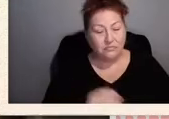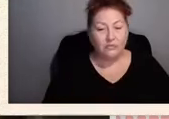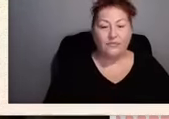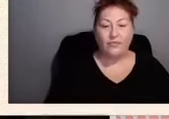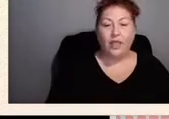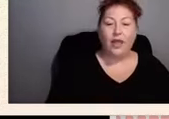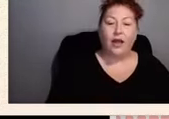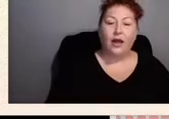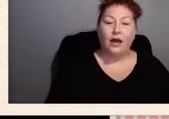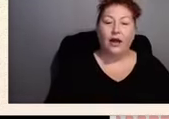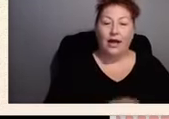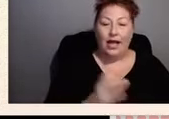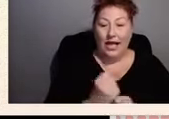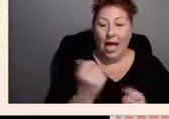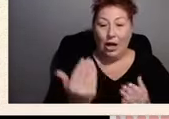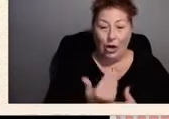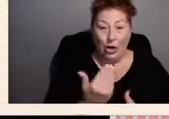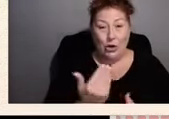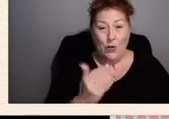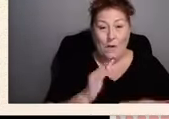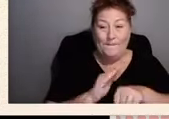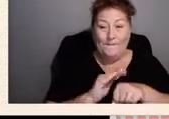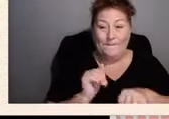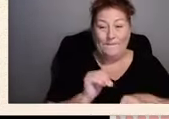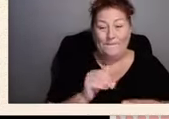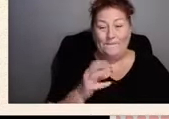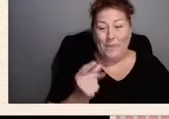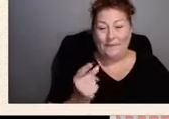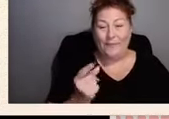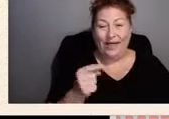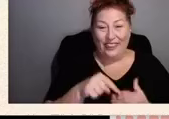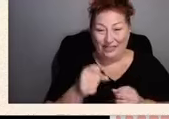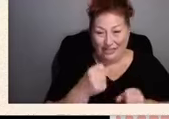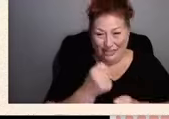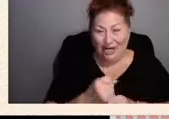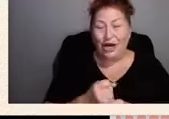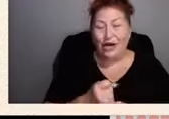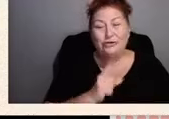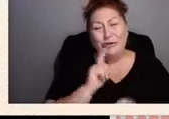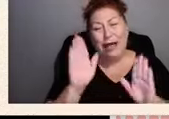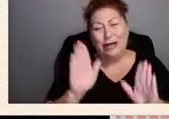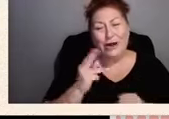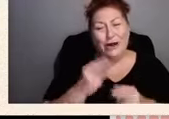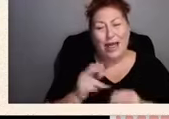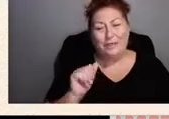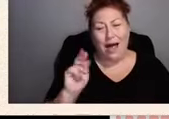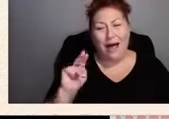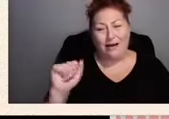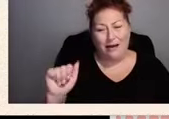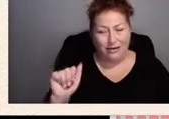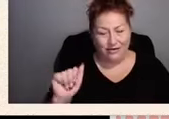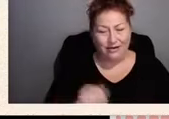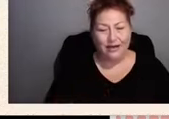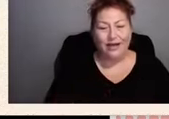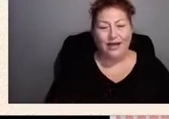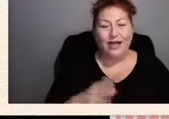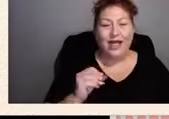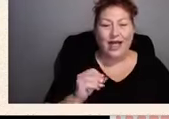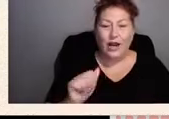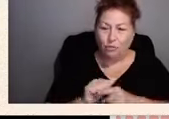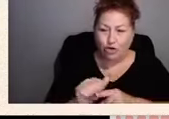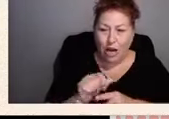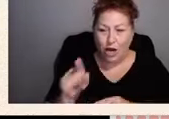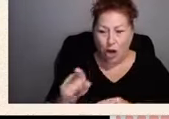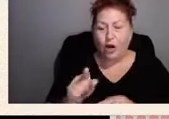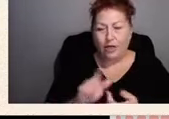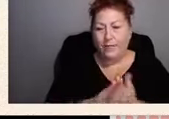Got a new puppy this year. She's awesome. Her name is Anna, and training her to be a service dog